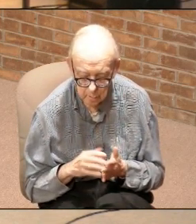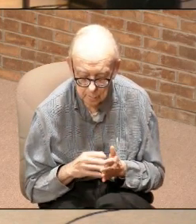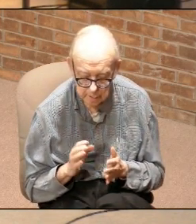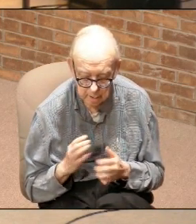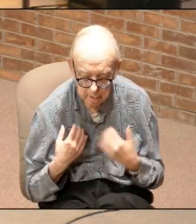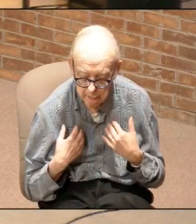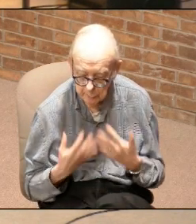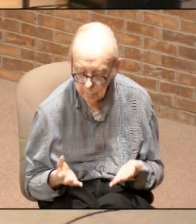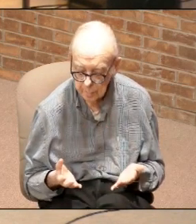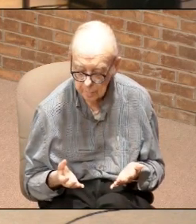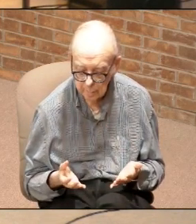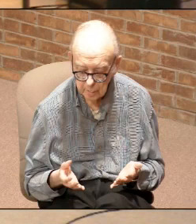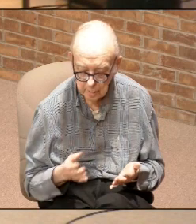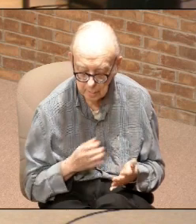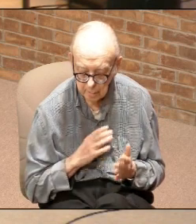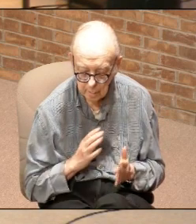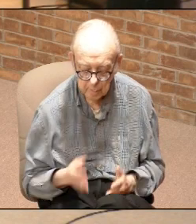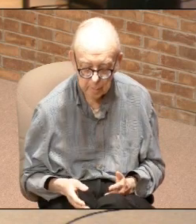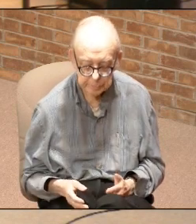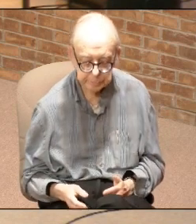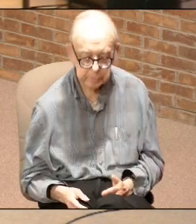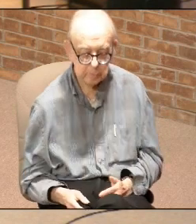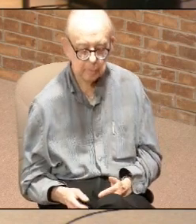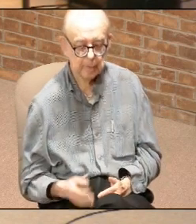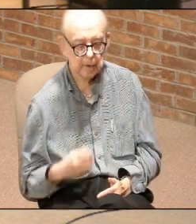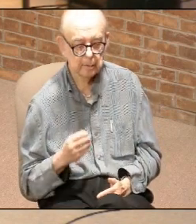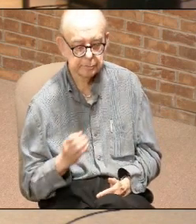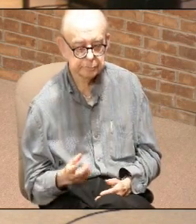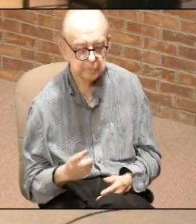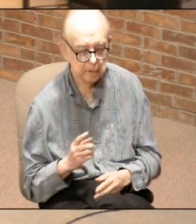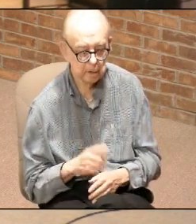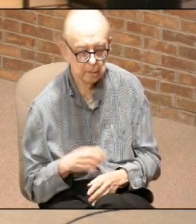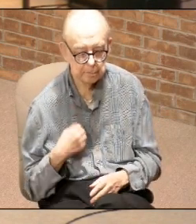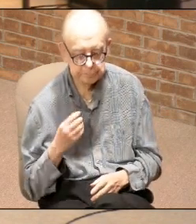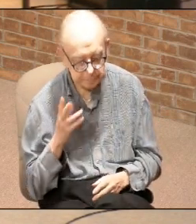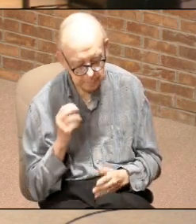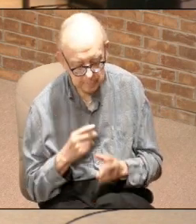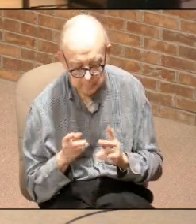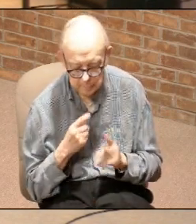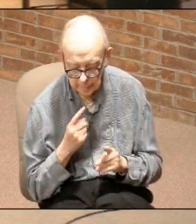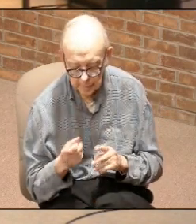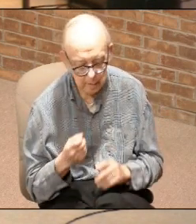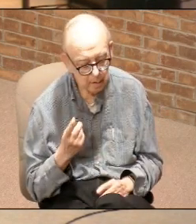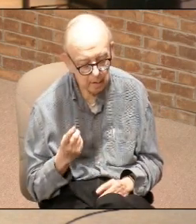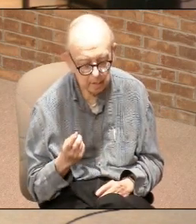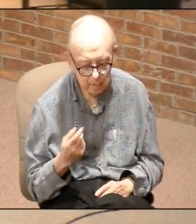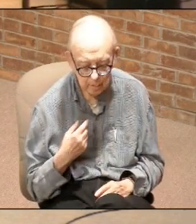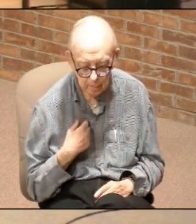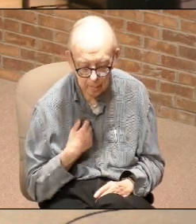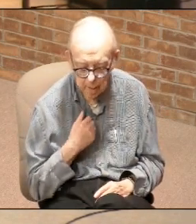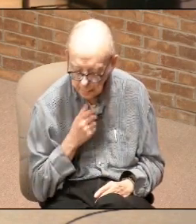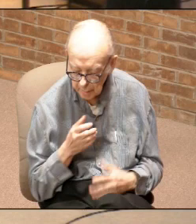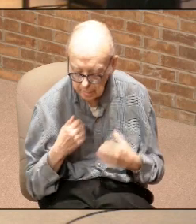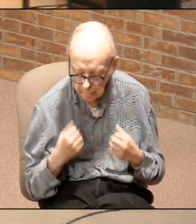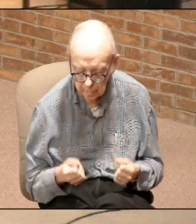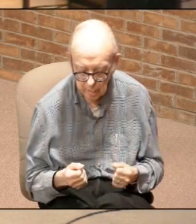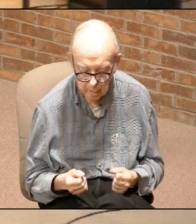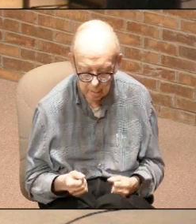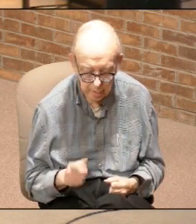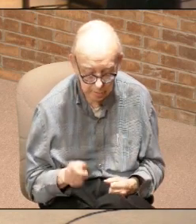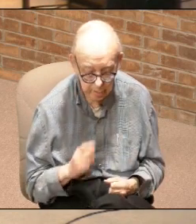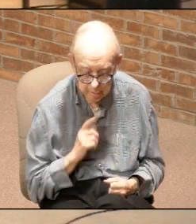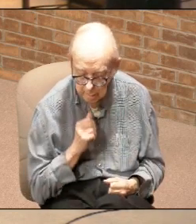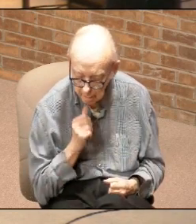as christians ladies and gentlemen so many times i hear people say you don't understand i'm not strong you're not